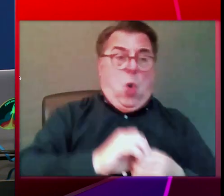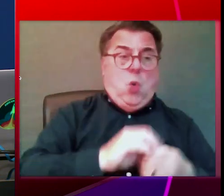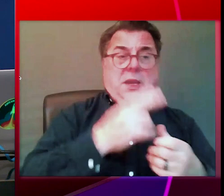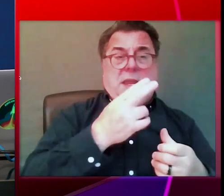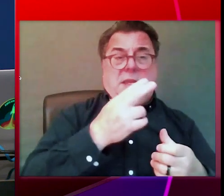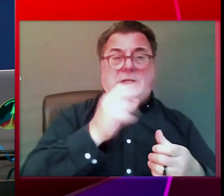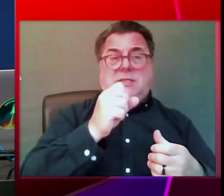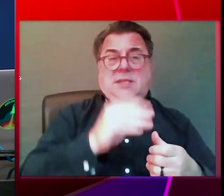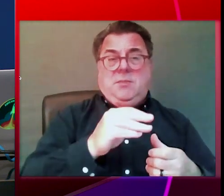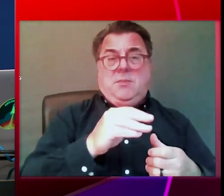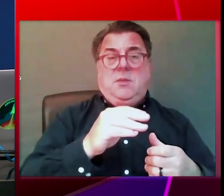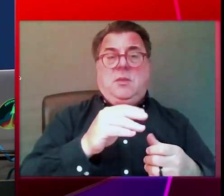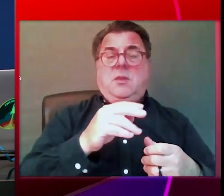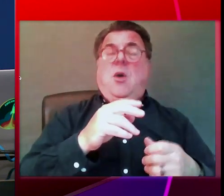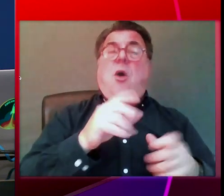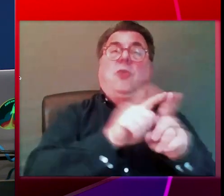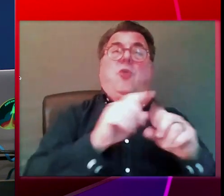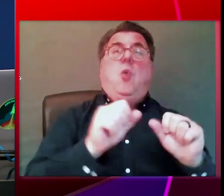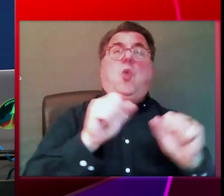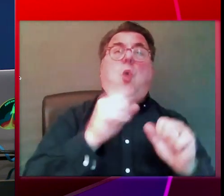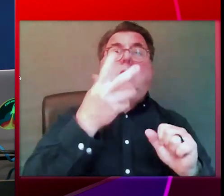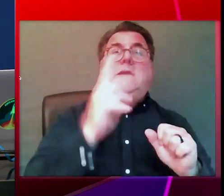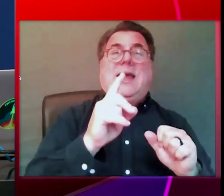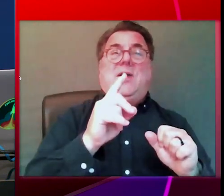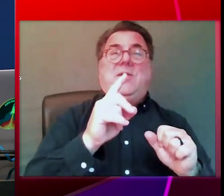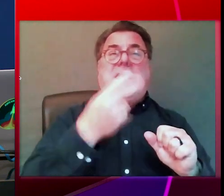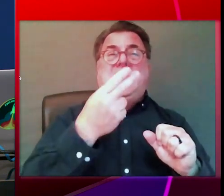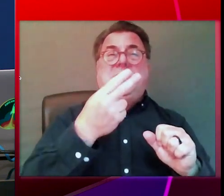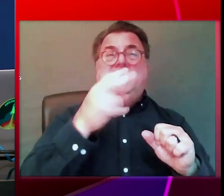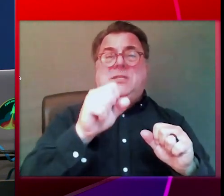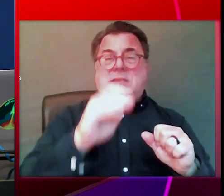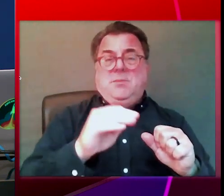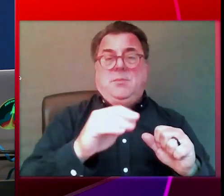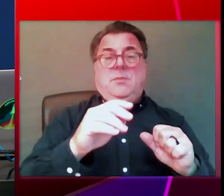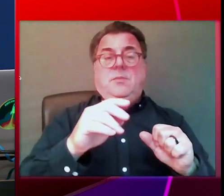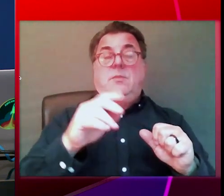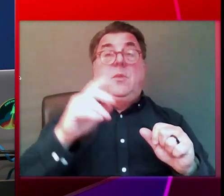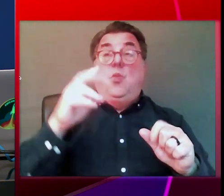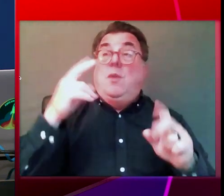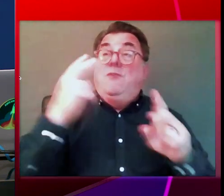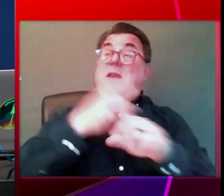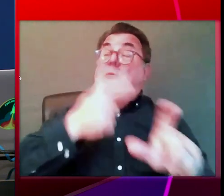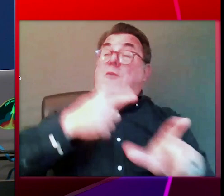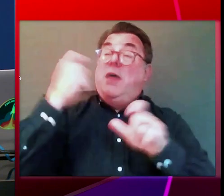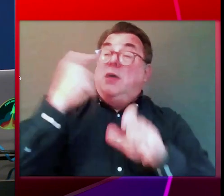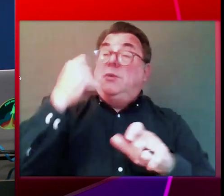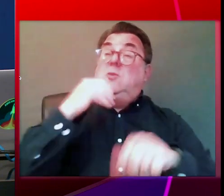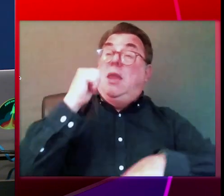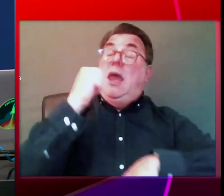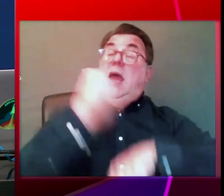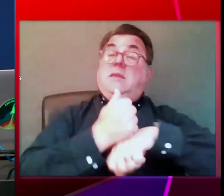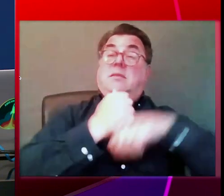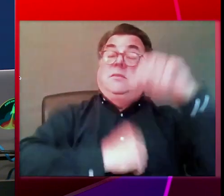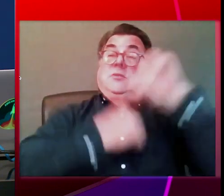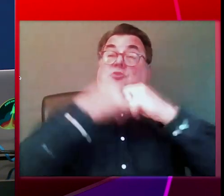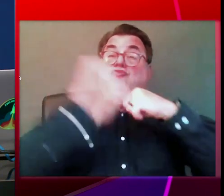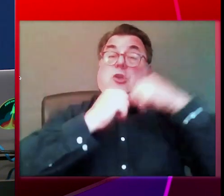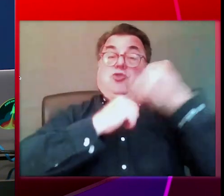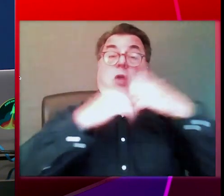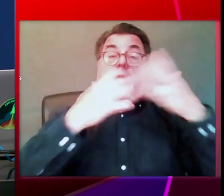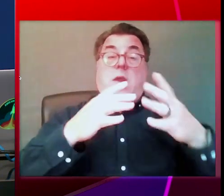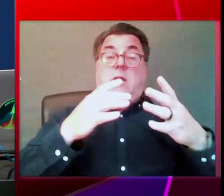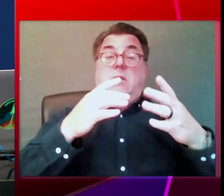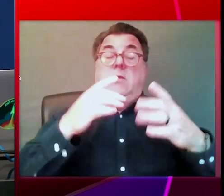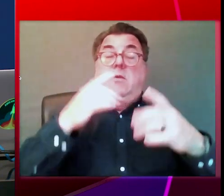called Cloud HSM. In fact, it was really, we got here faster because we already had the scaffolding right. through a feature we call